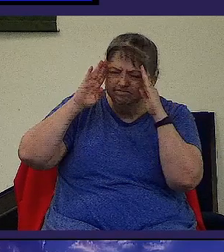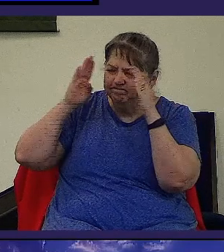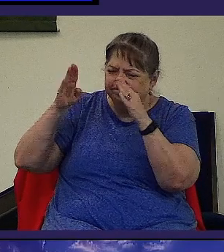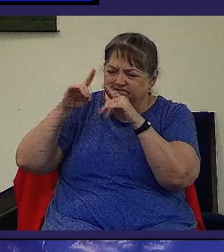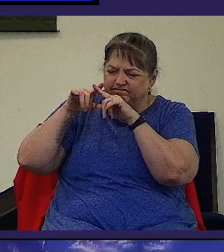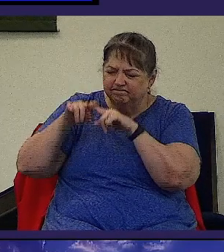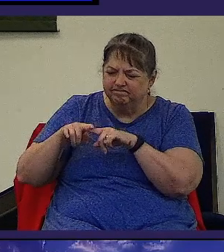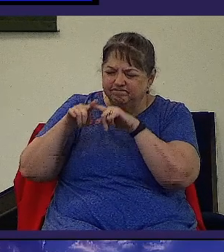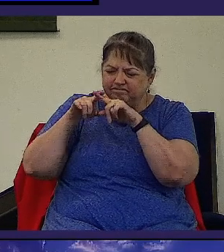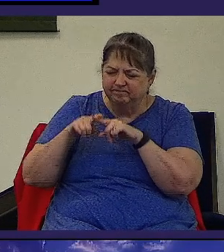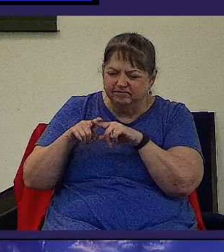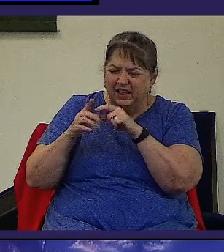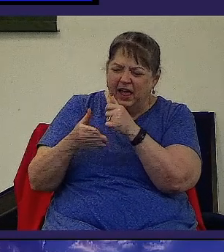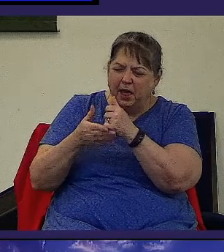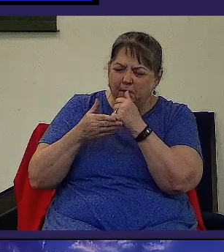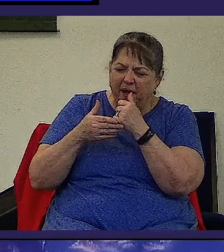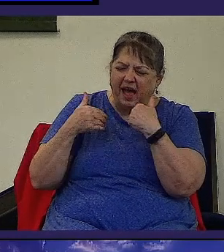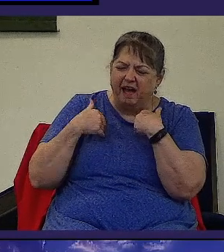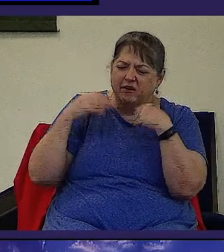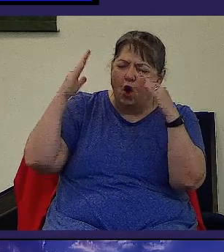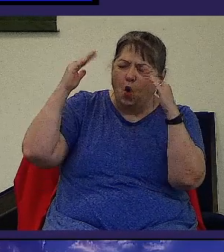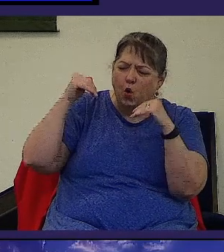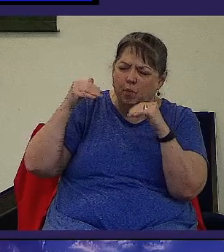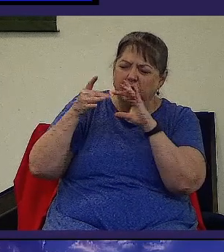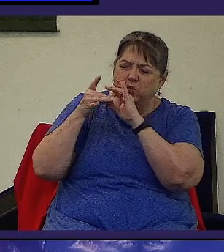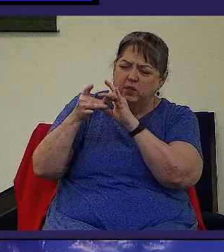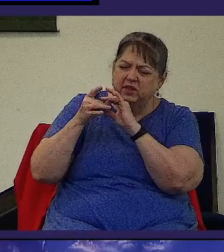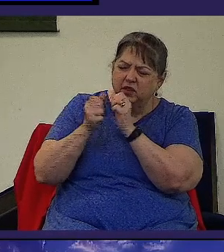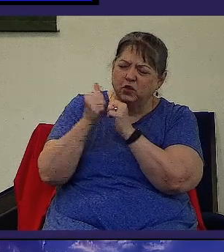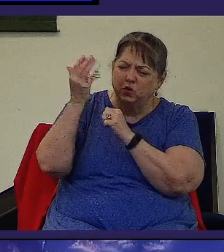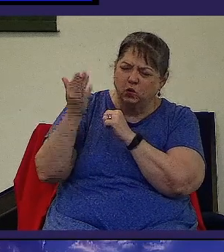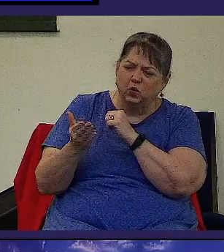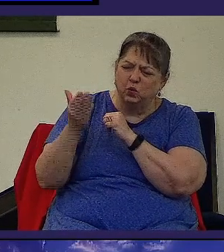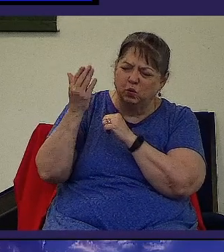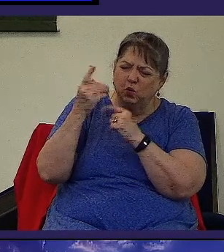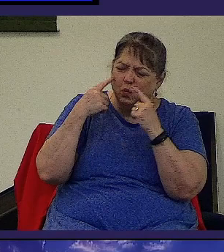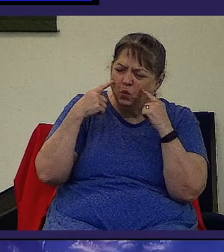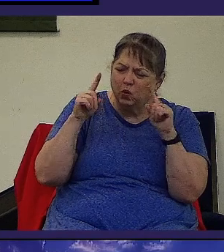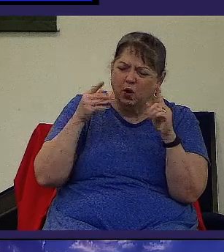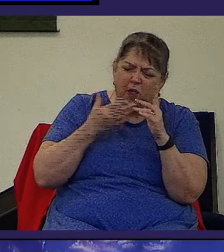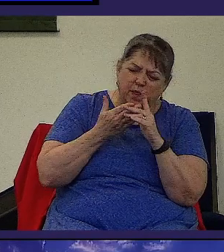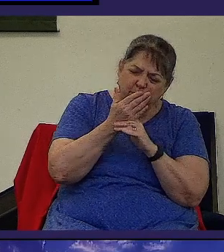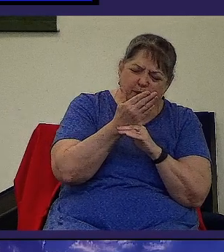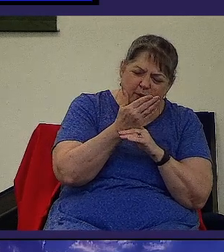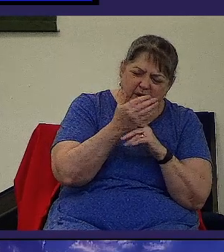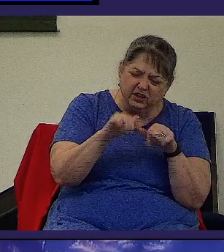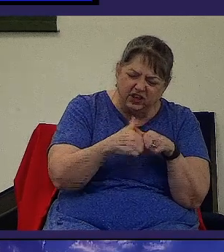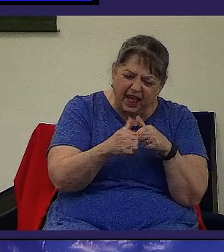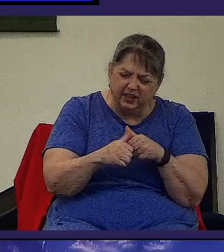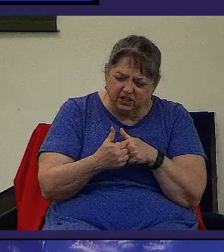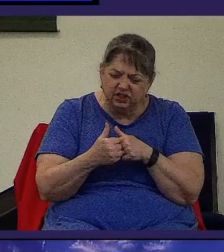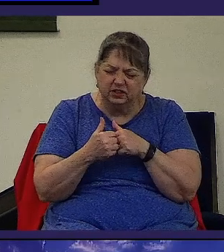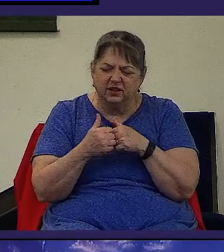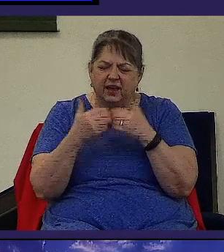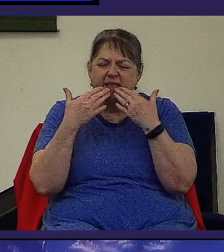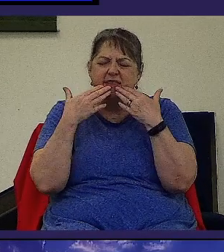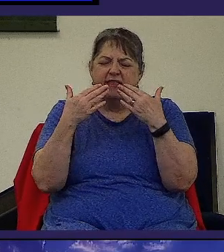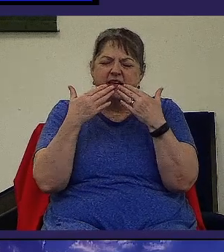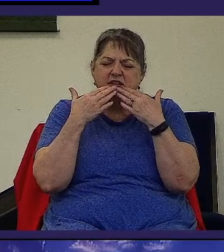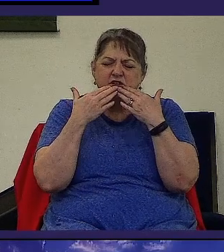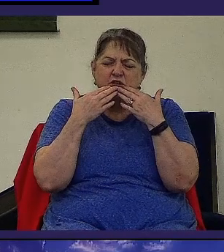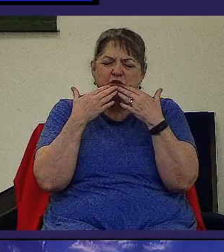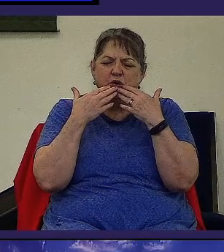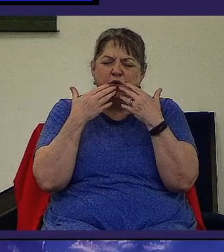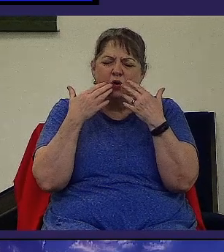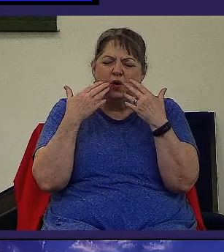find uh the hope in you that they have so that they can get through those challenges father we just thank you and praise you that all accomplishments